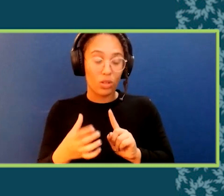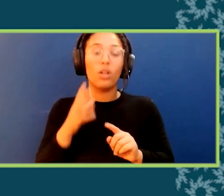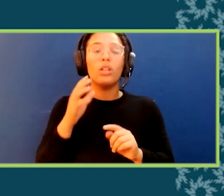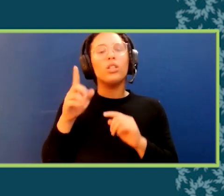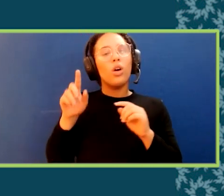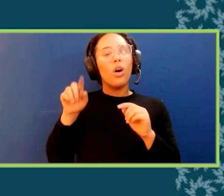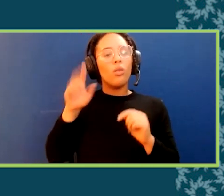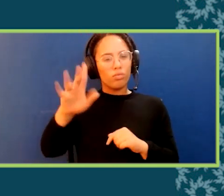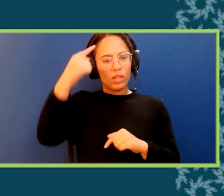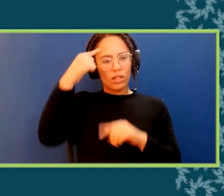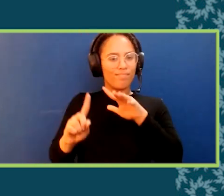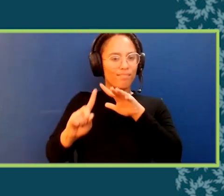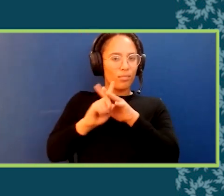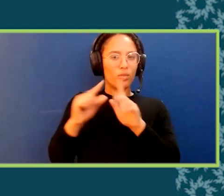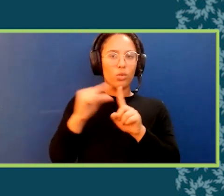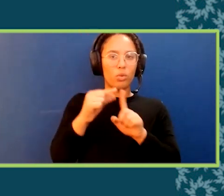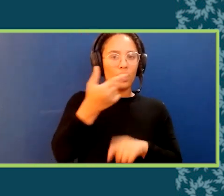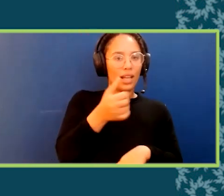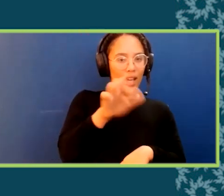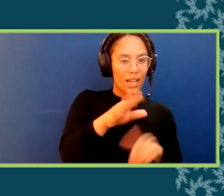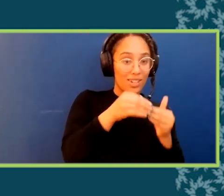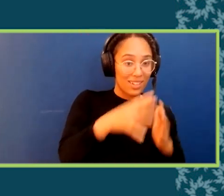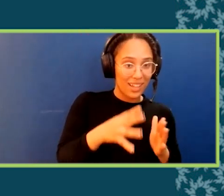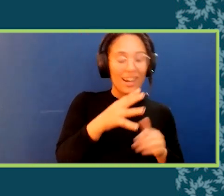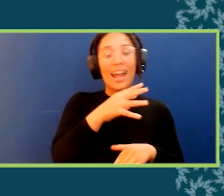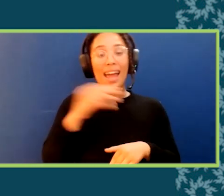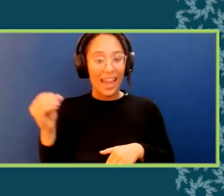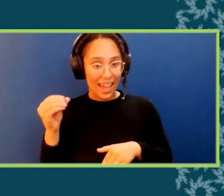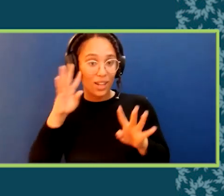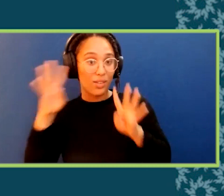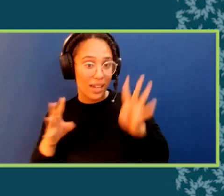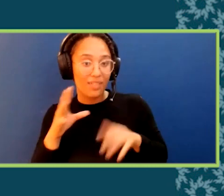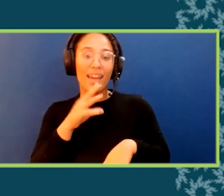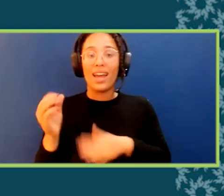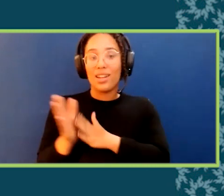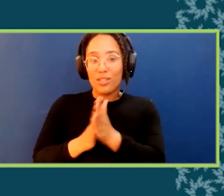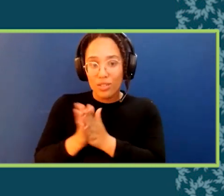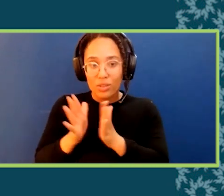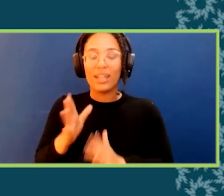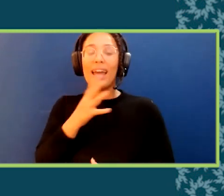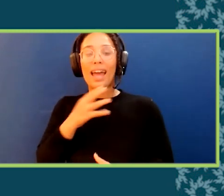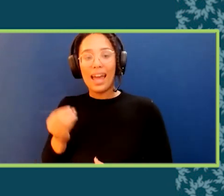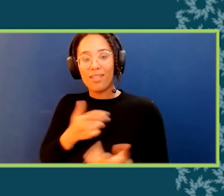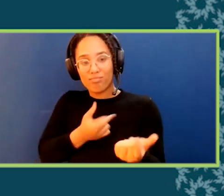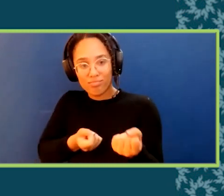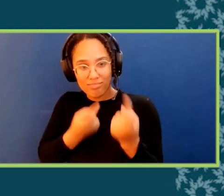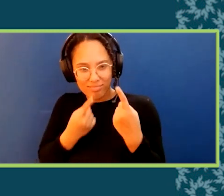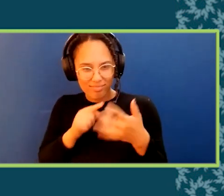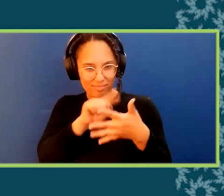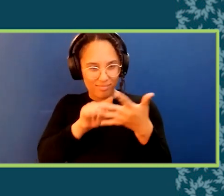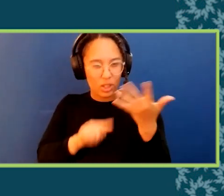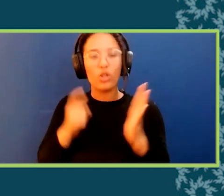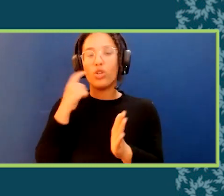empathetic and enthusiastic and creativity. Notice that judgment, how we have stopped associating